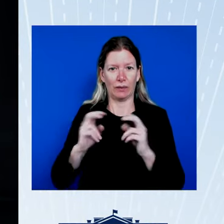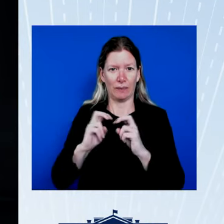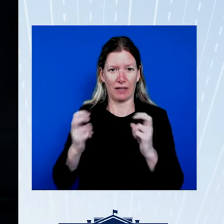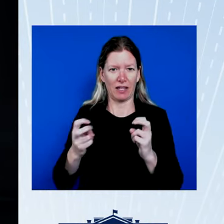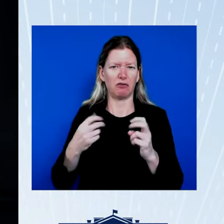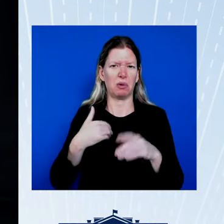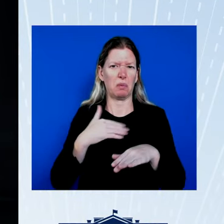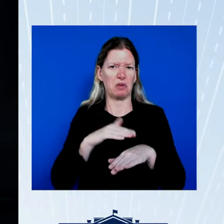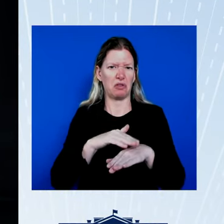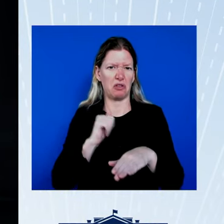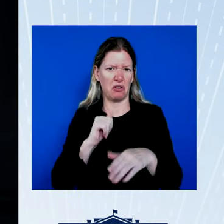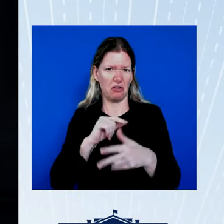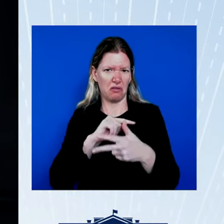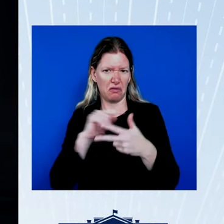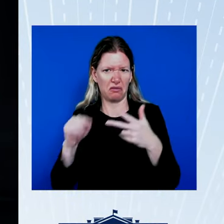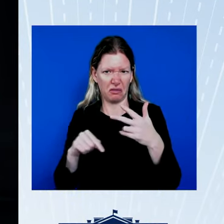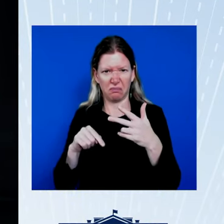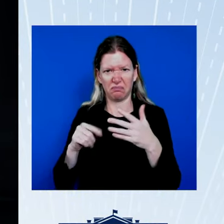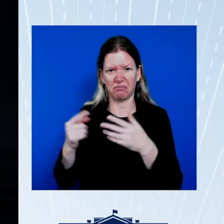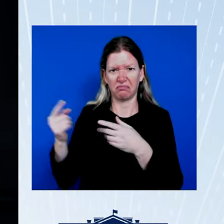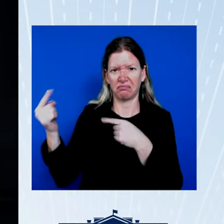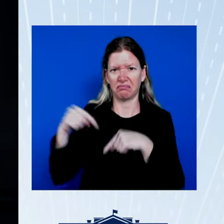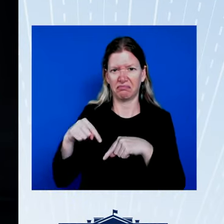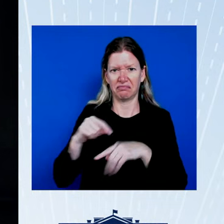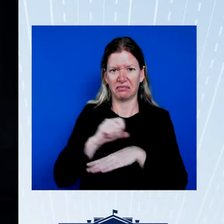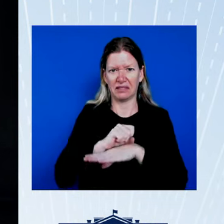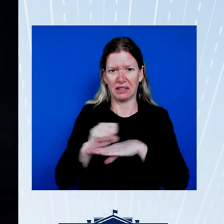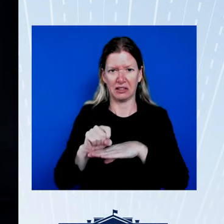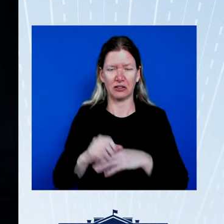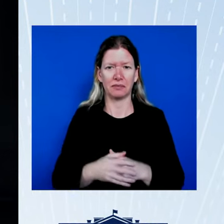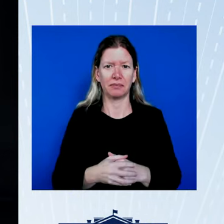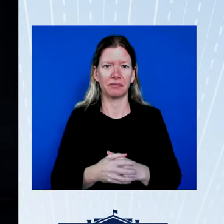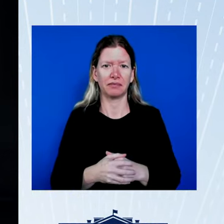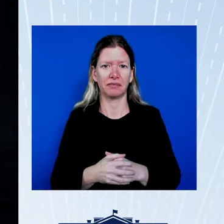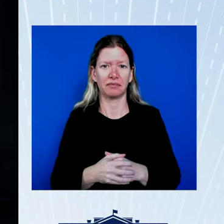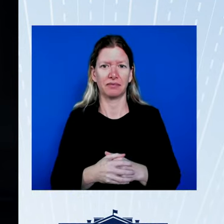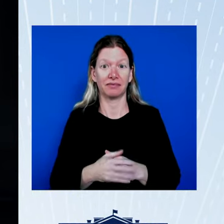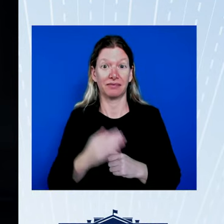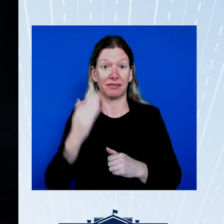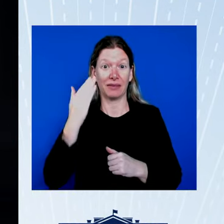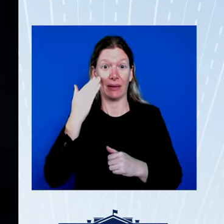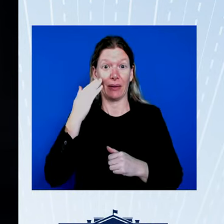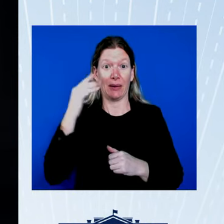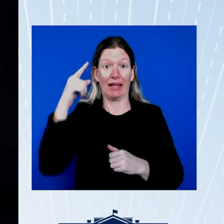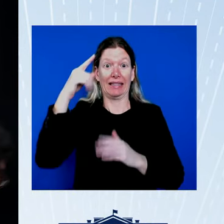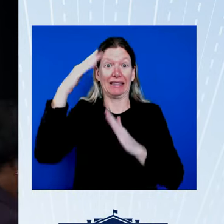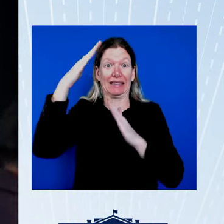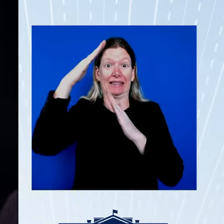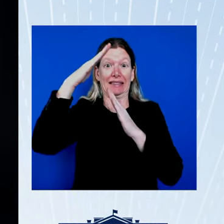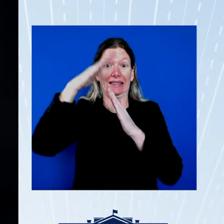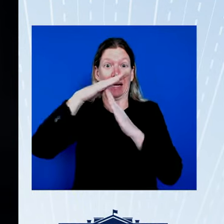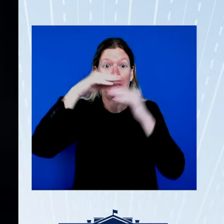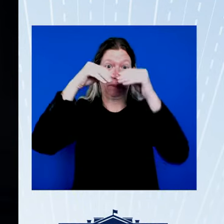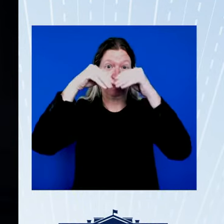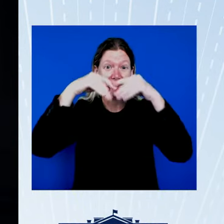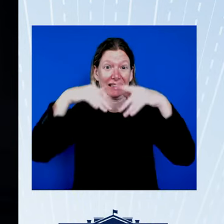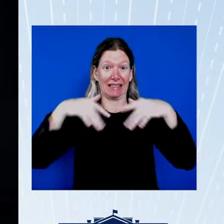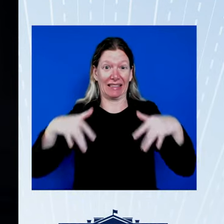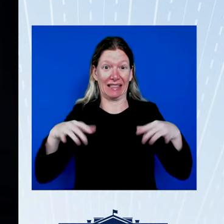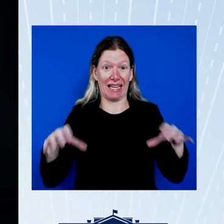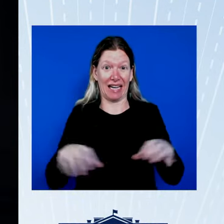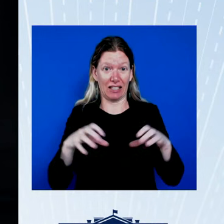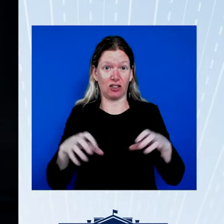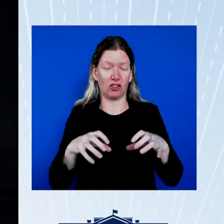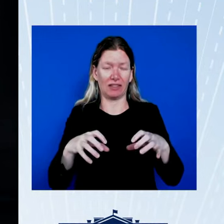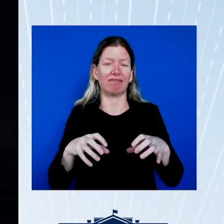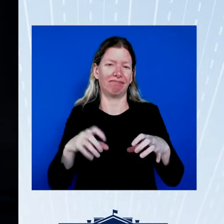all know, it takes top-down action to drive a more resilient community, but it also takes action to